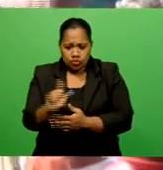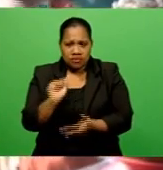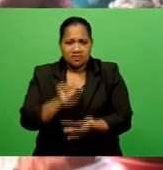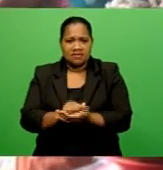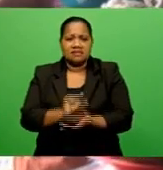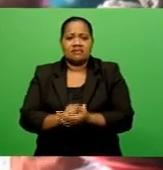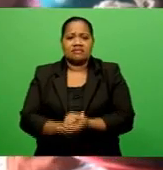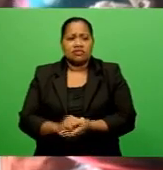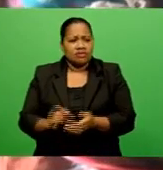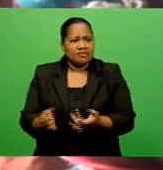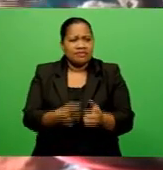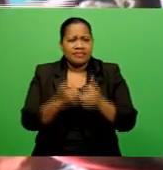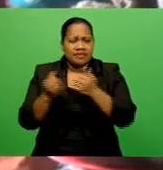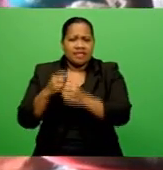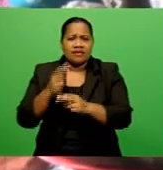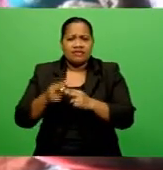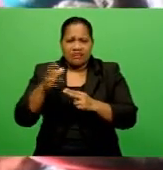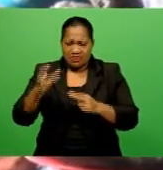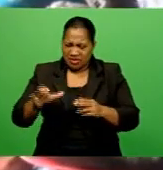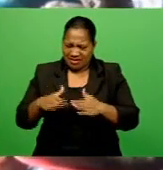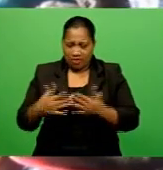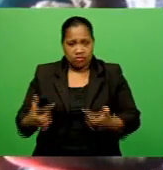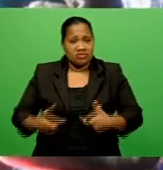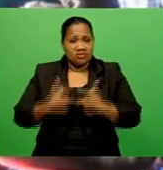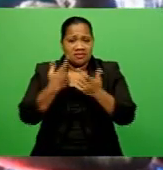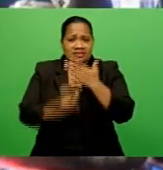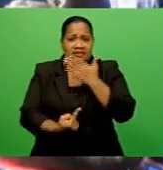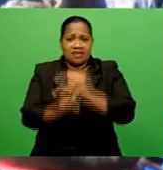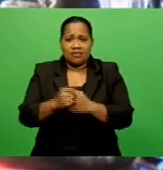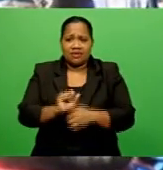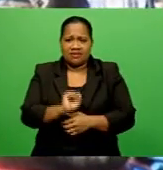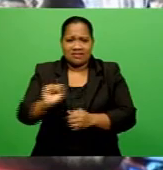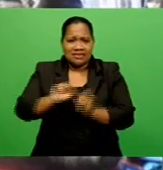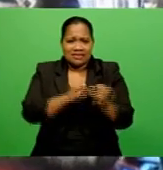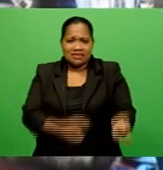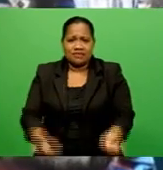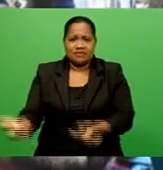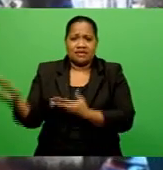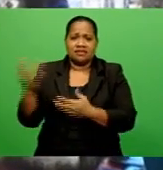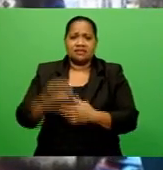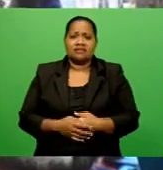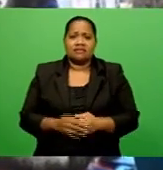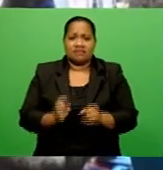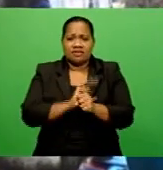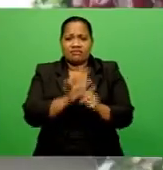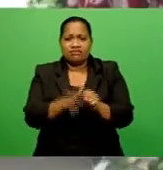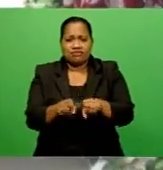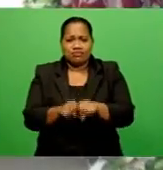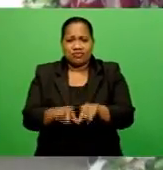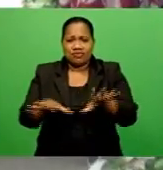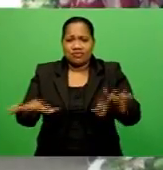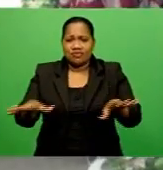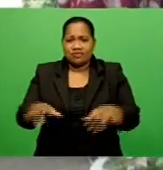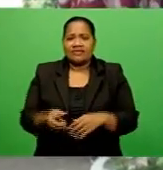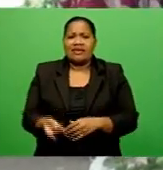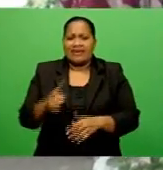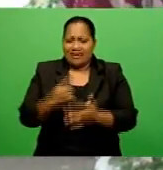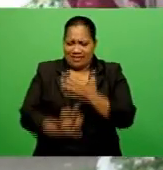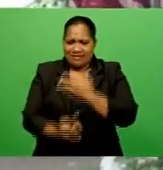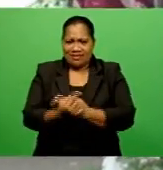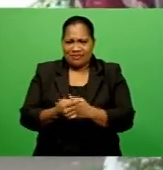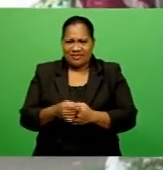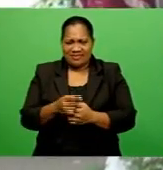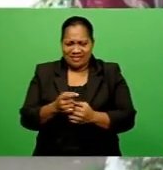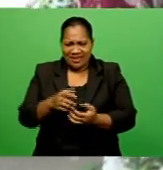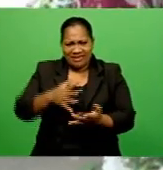This as many farmers are facing challenges with the supply as a direct consequences of the COVID-19 pandemic and recent tropical